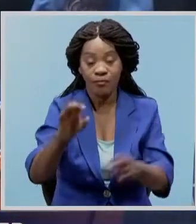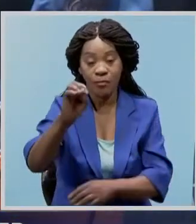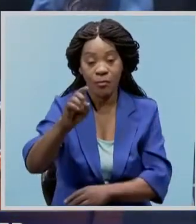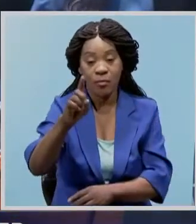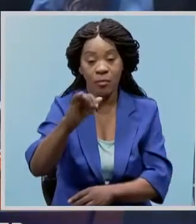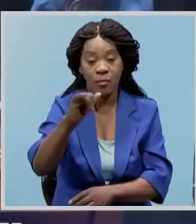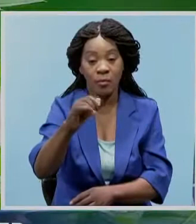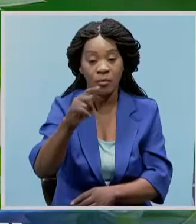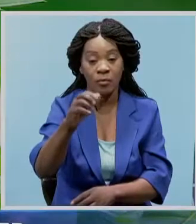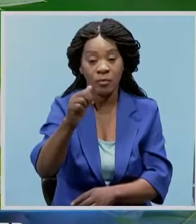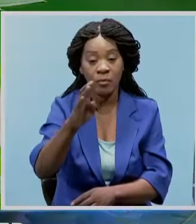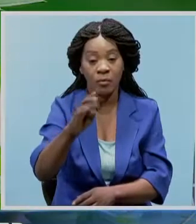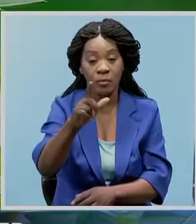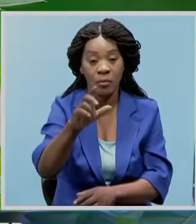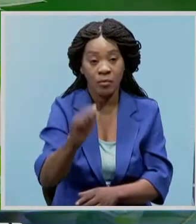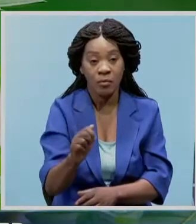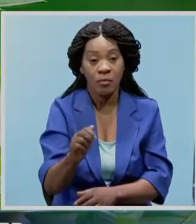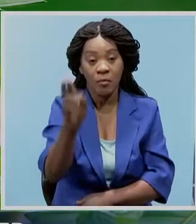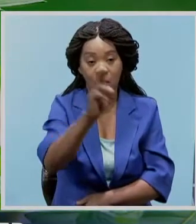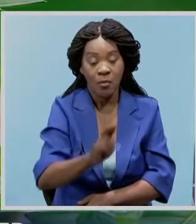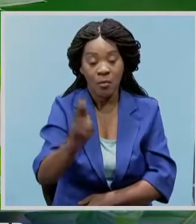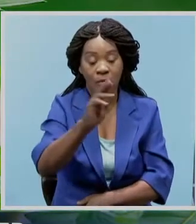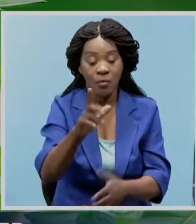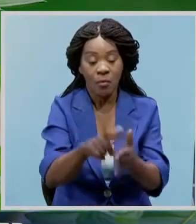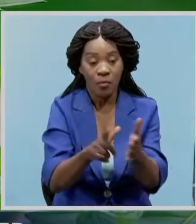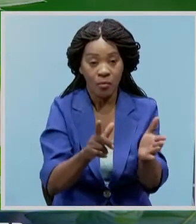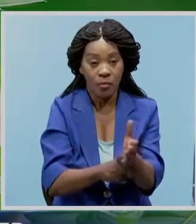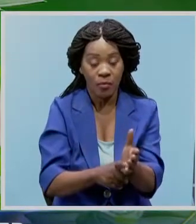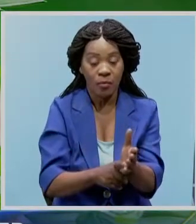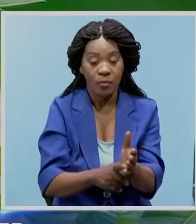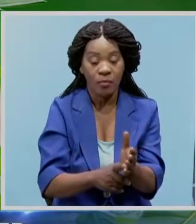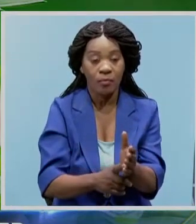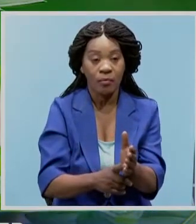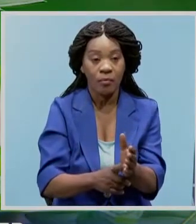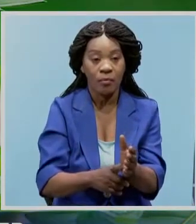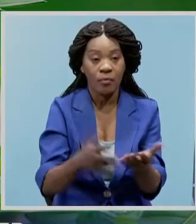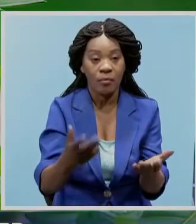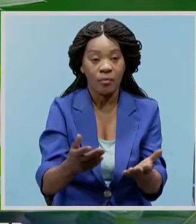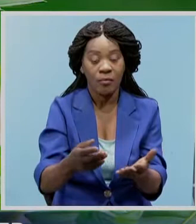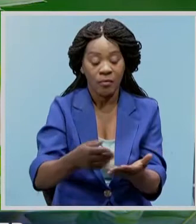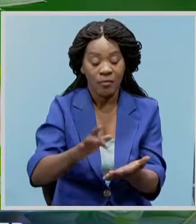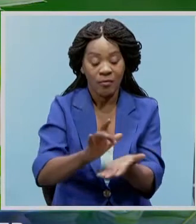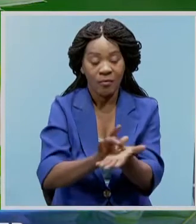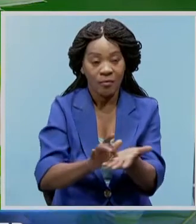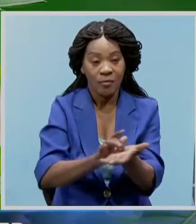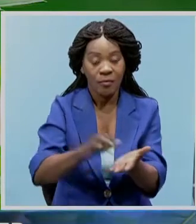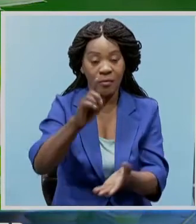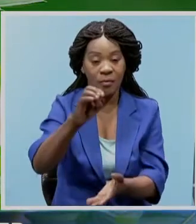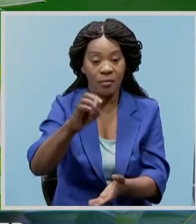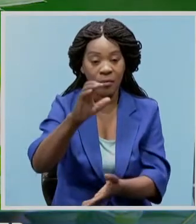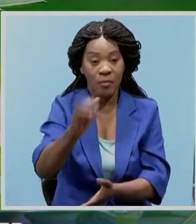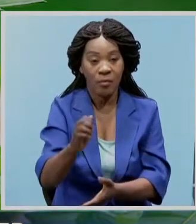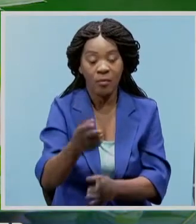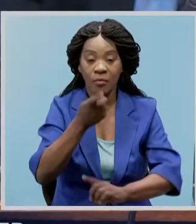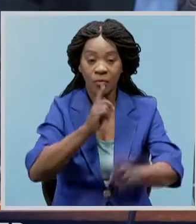application of this law. Mrs. WINA also addressed the issue surrounding the cultivation of cannabis for medicinal use